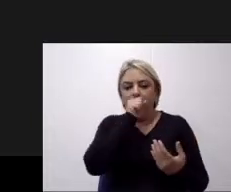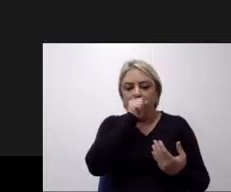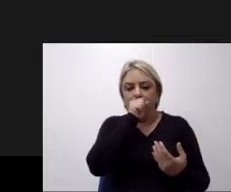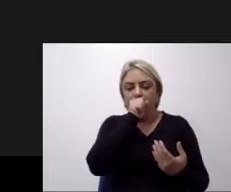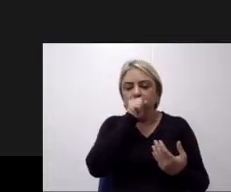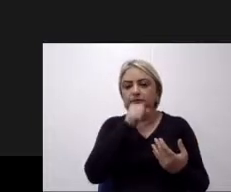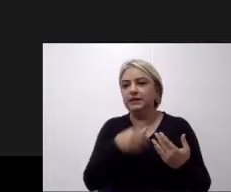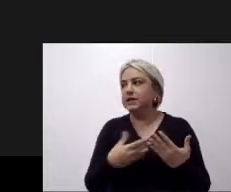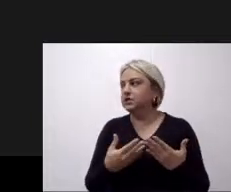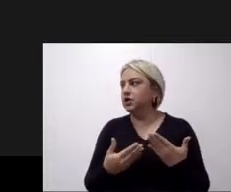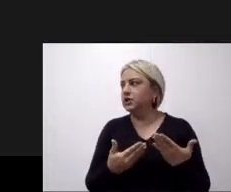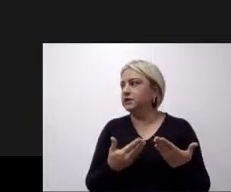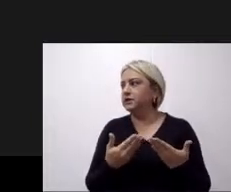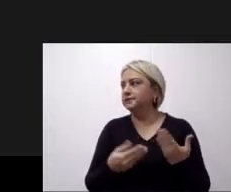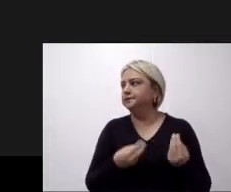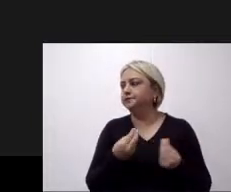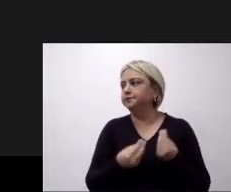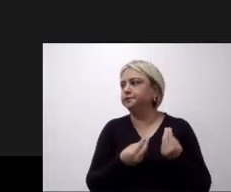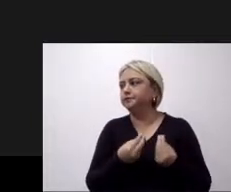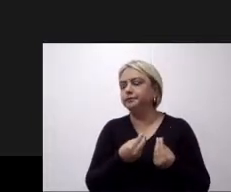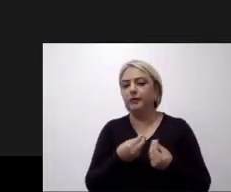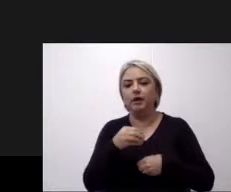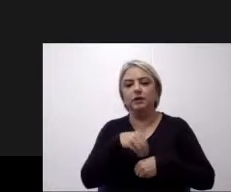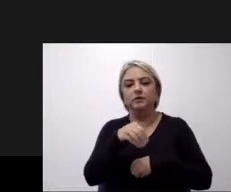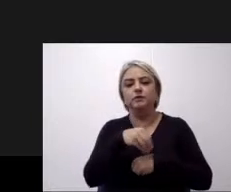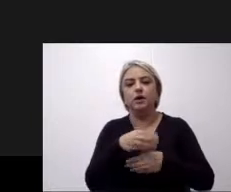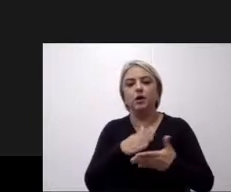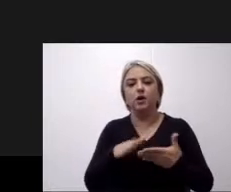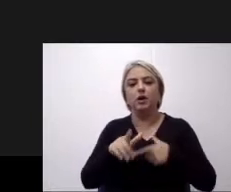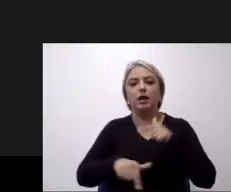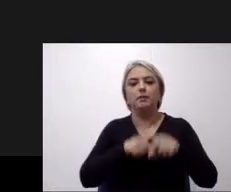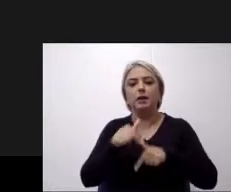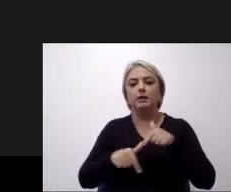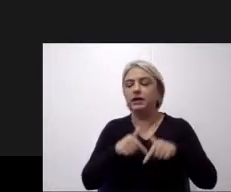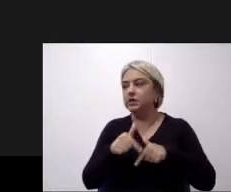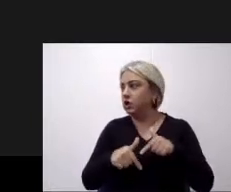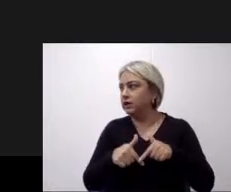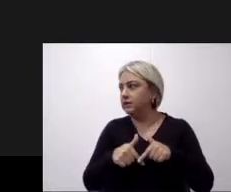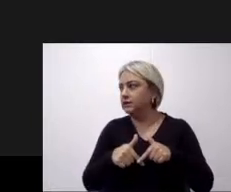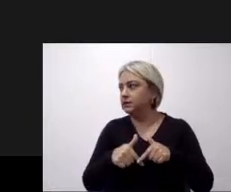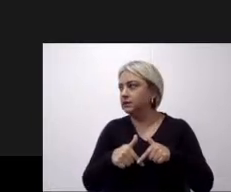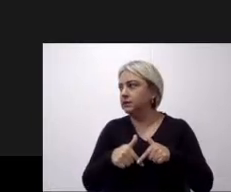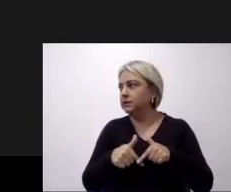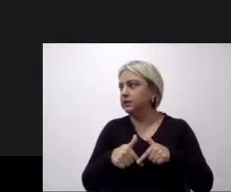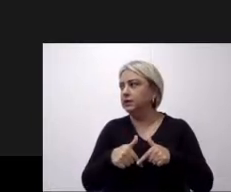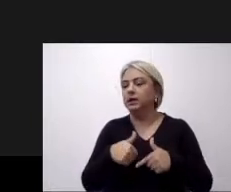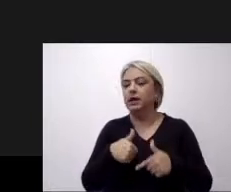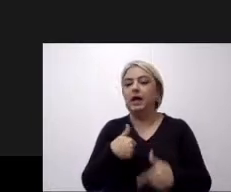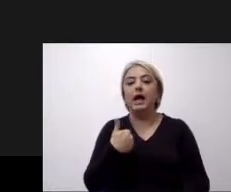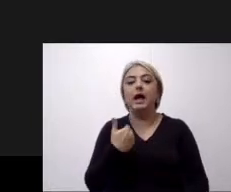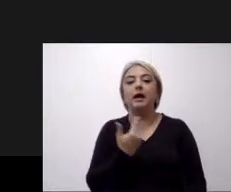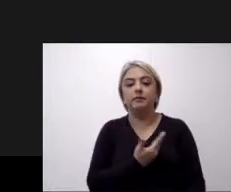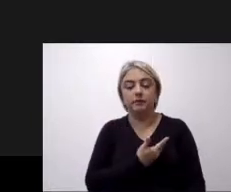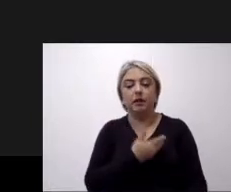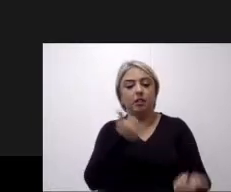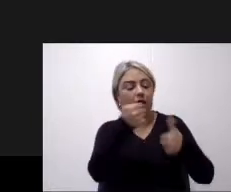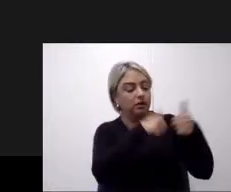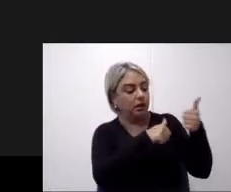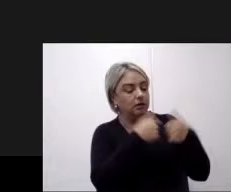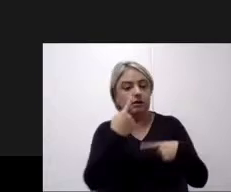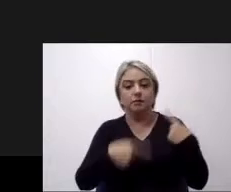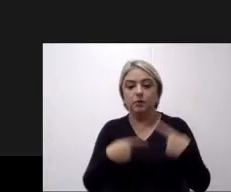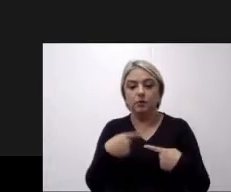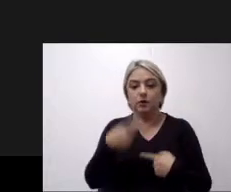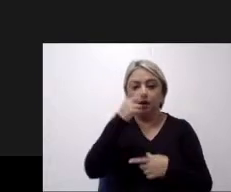conditions. This is shown by Océane Perona, who analyzes the policy to combat violence against